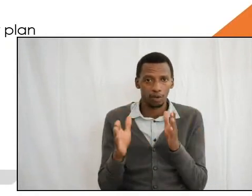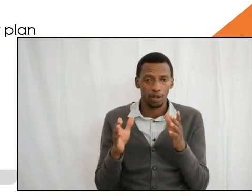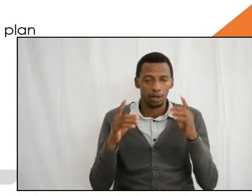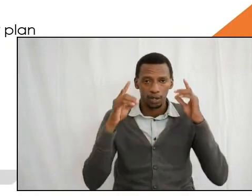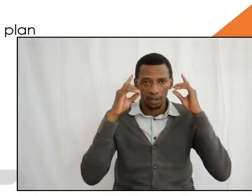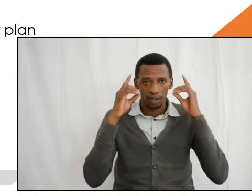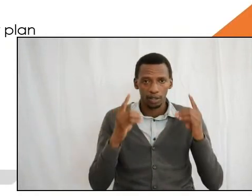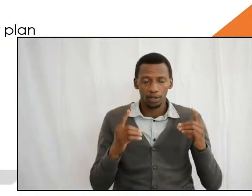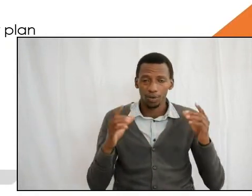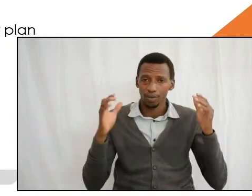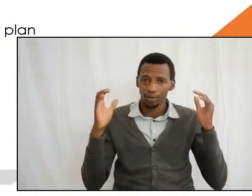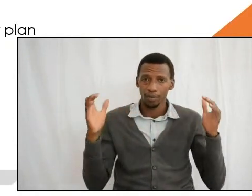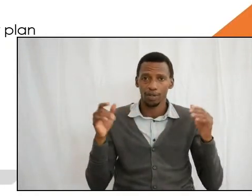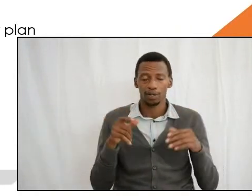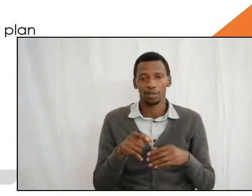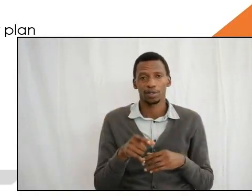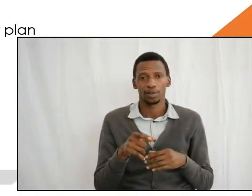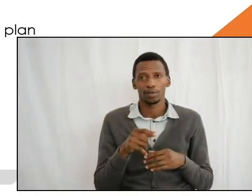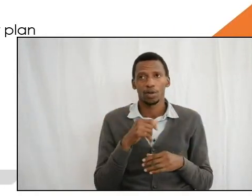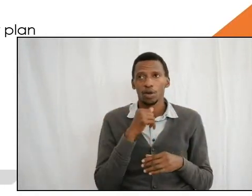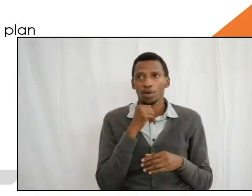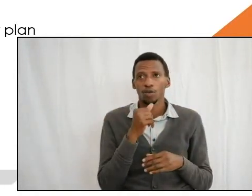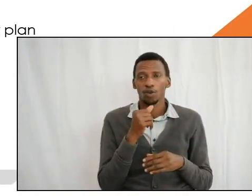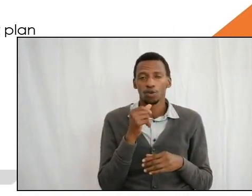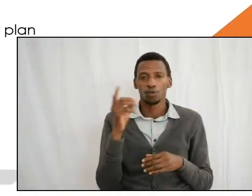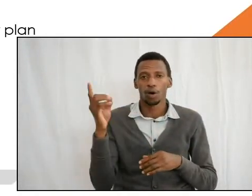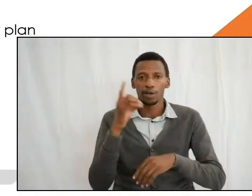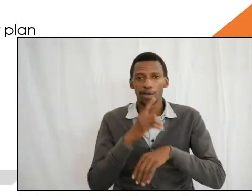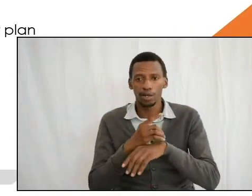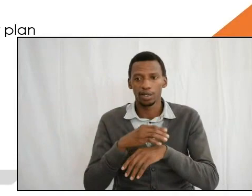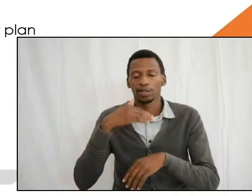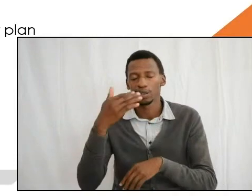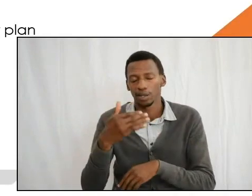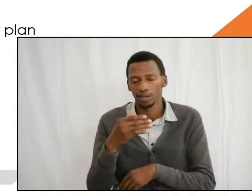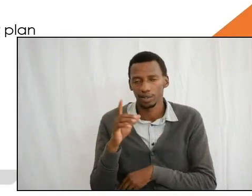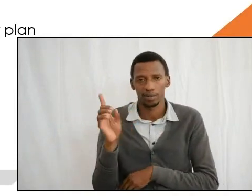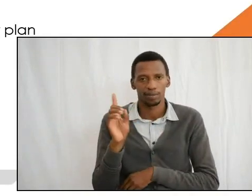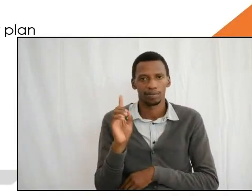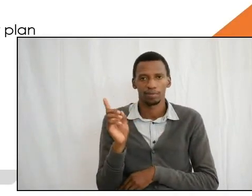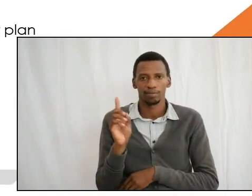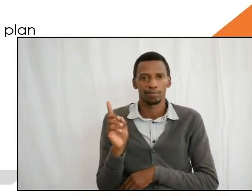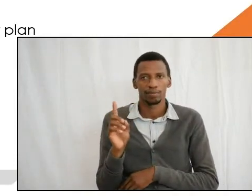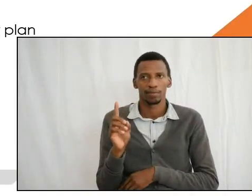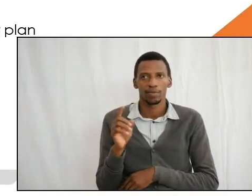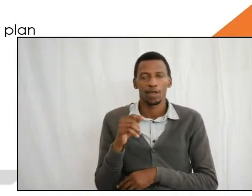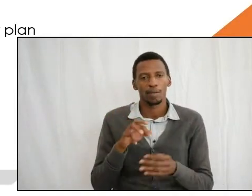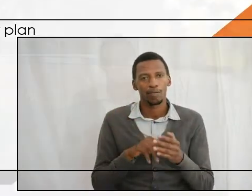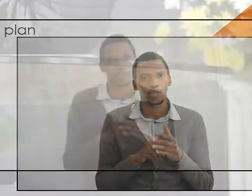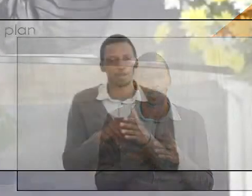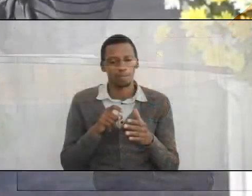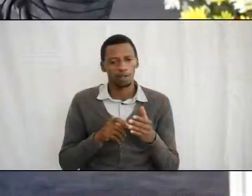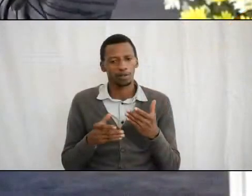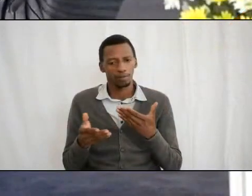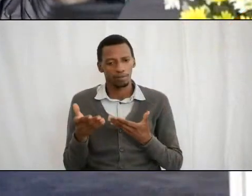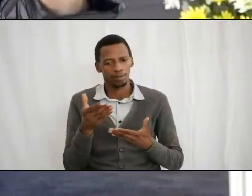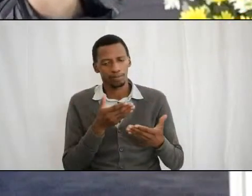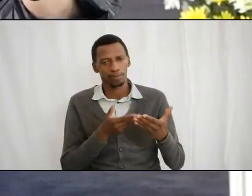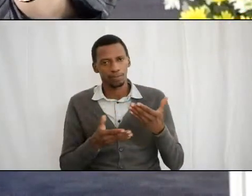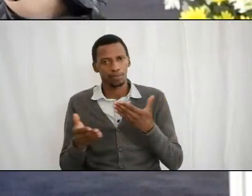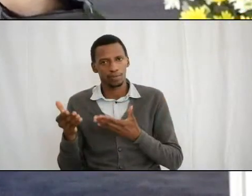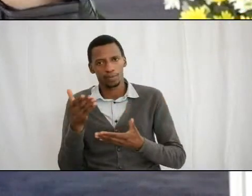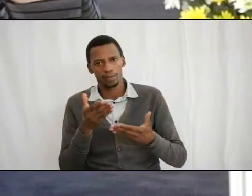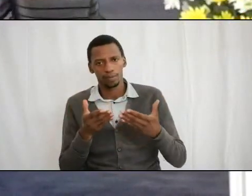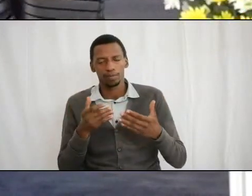was such a big decision, was not taken from one day to the next. There had to be consultation. There had to